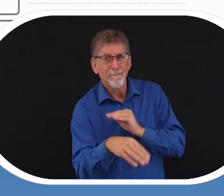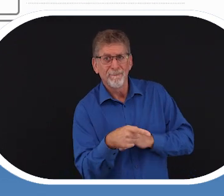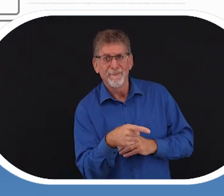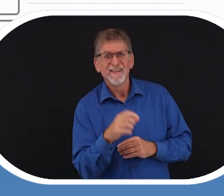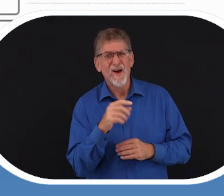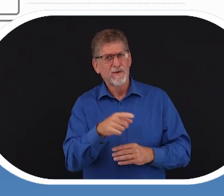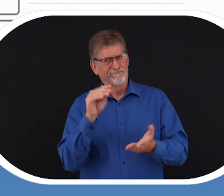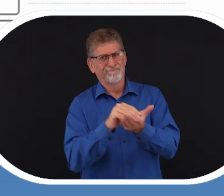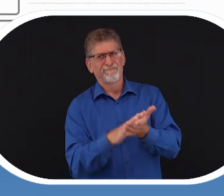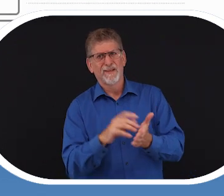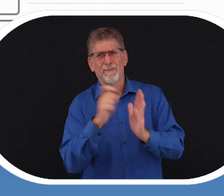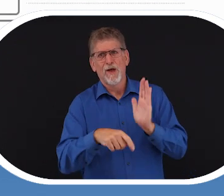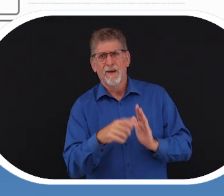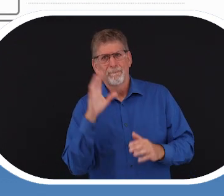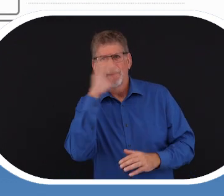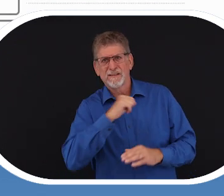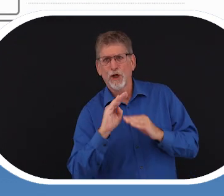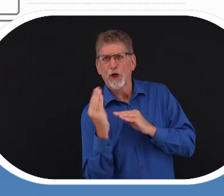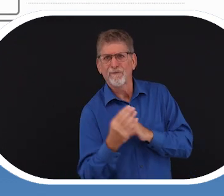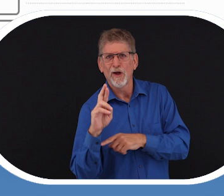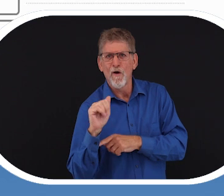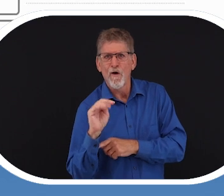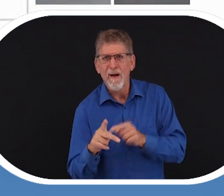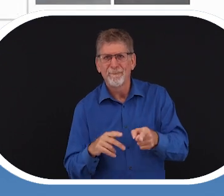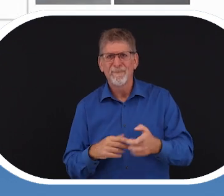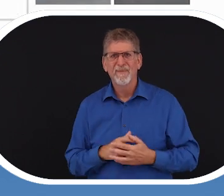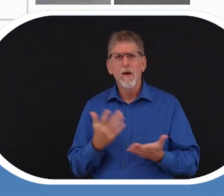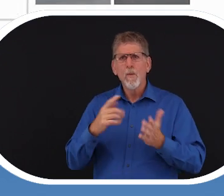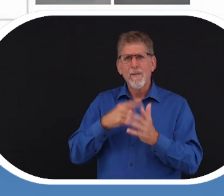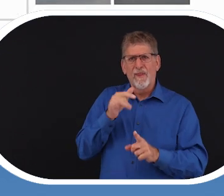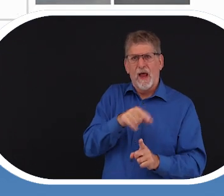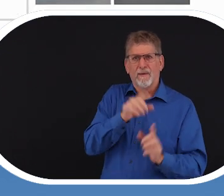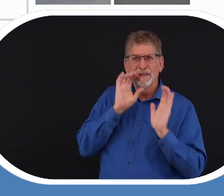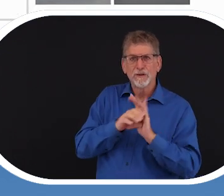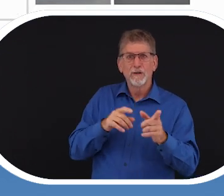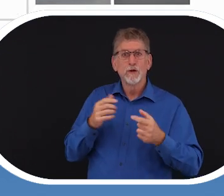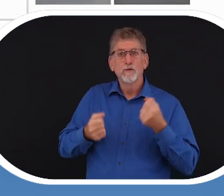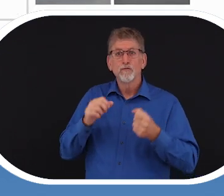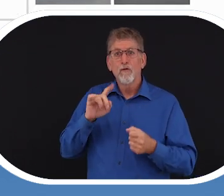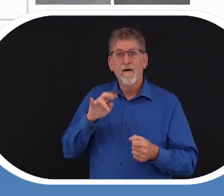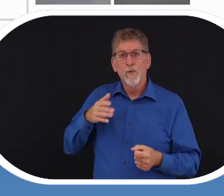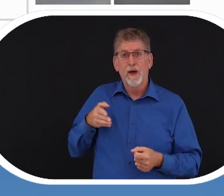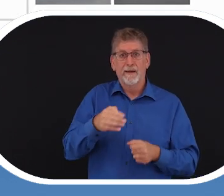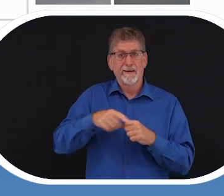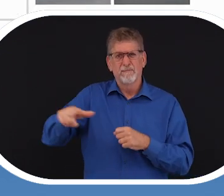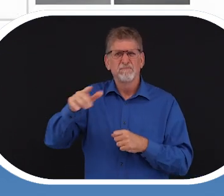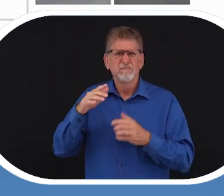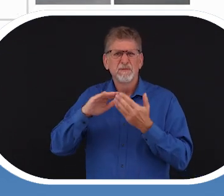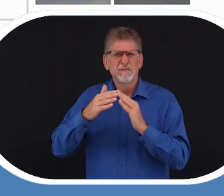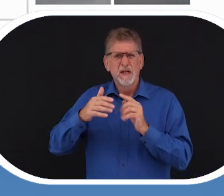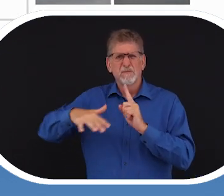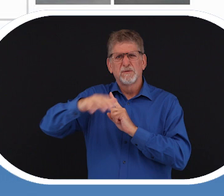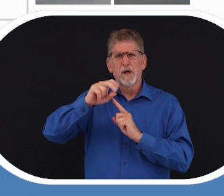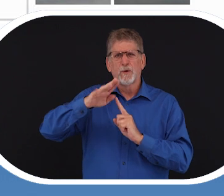is a missing curb ramp. How about this? Here we have a driveway in a suburban neighborhood. Well, in this case, and this is a